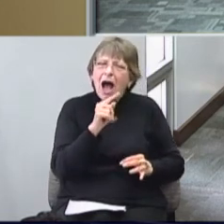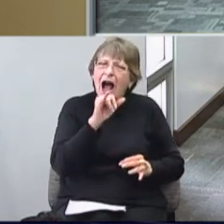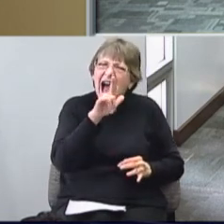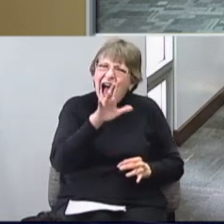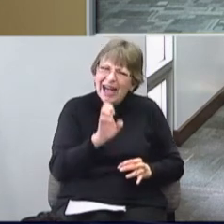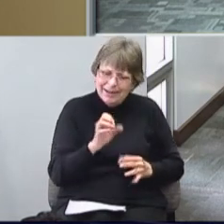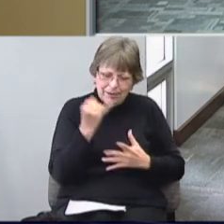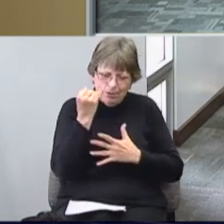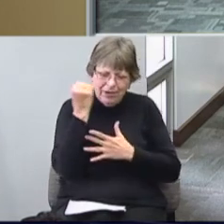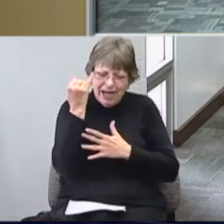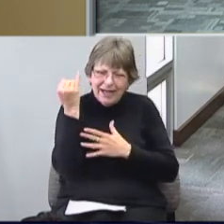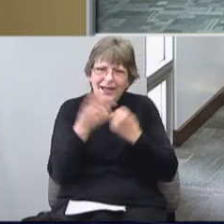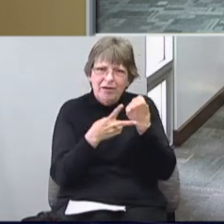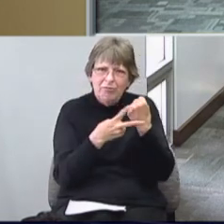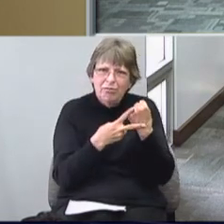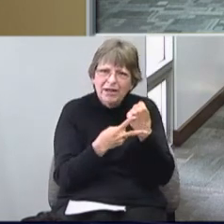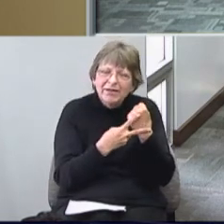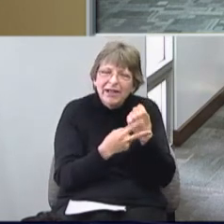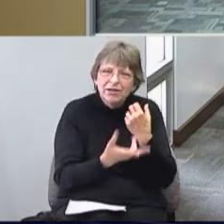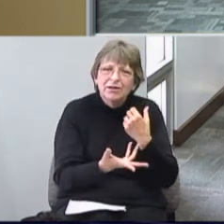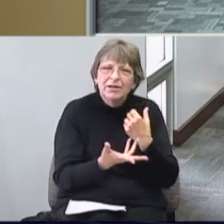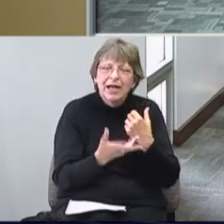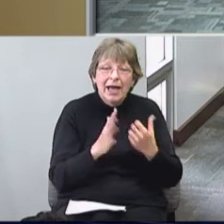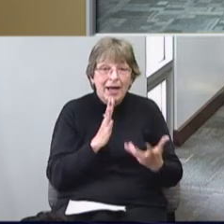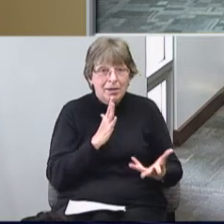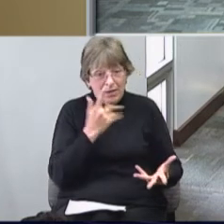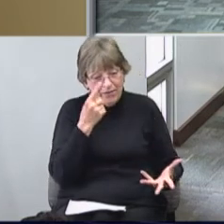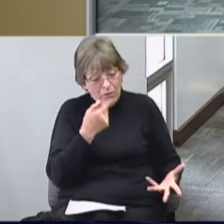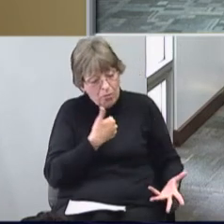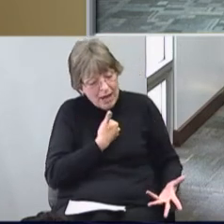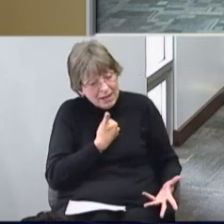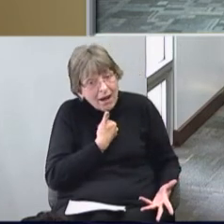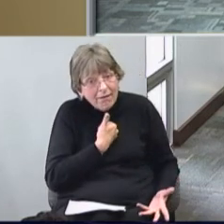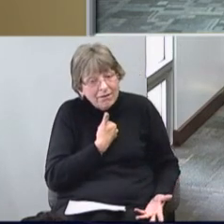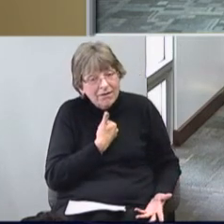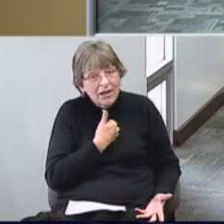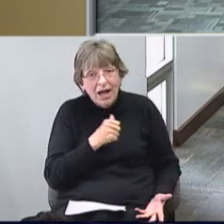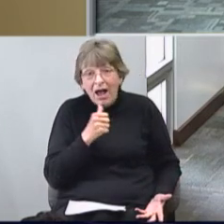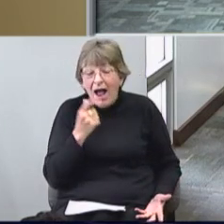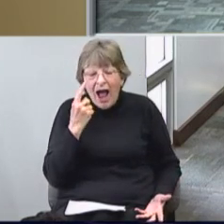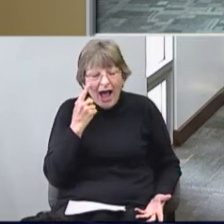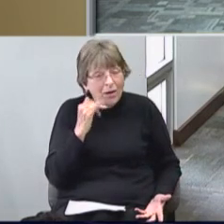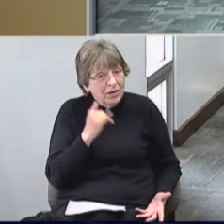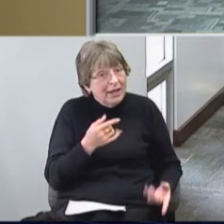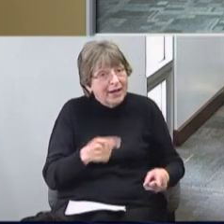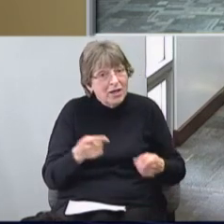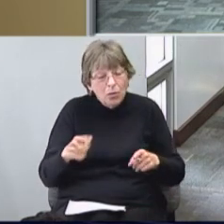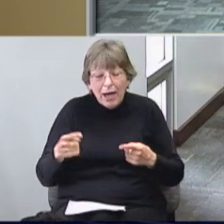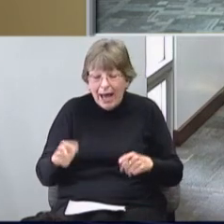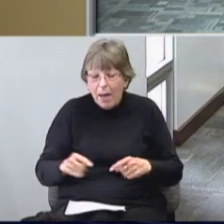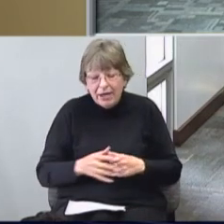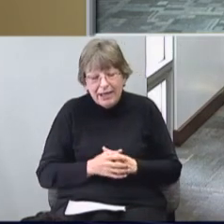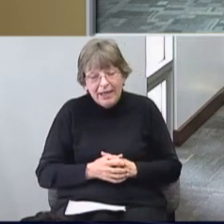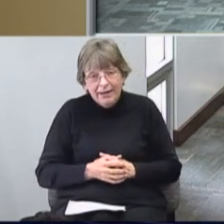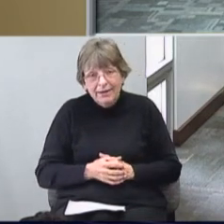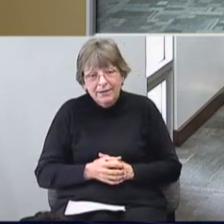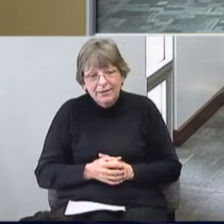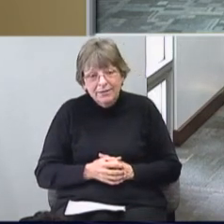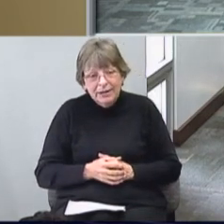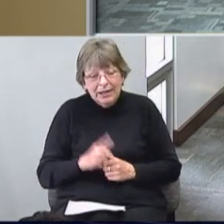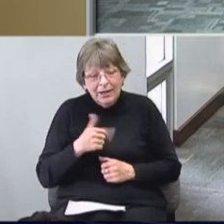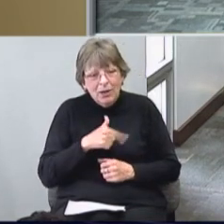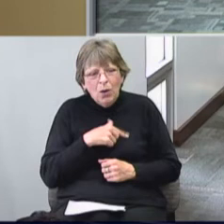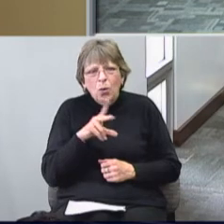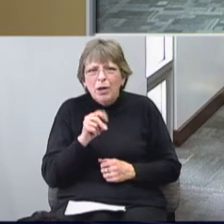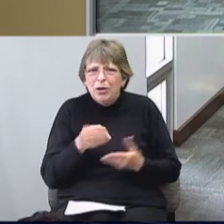the idea of preservation. And I mean, speaking for myself, I don't think that's the case at all. I think that it's we do